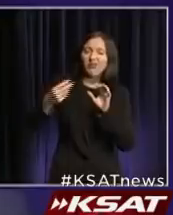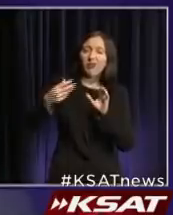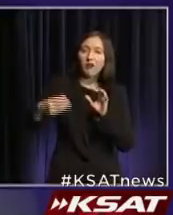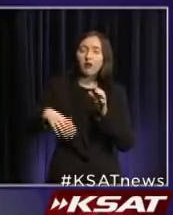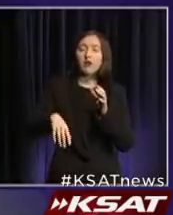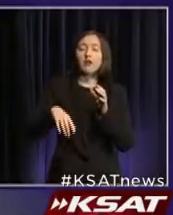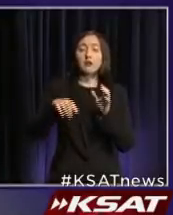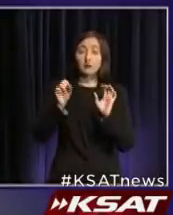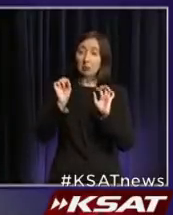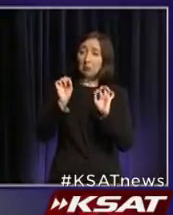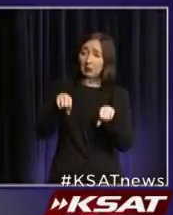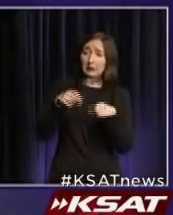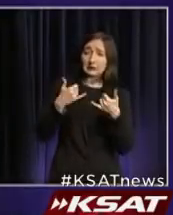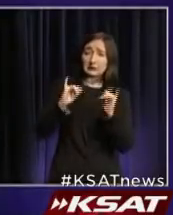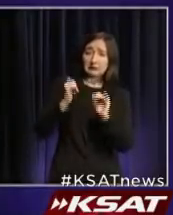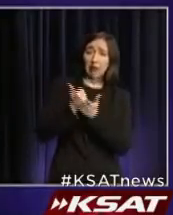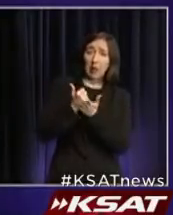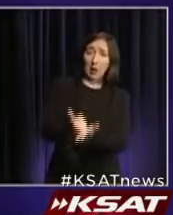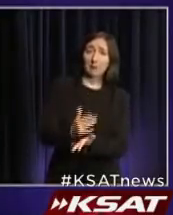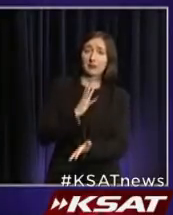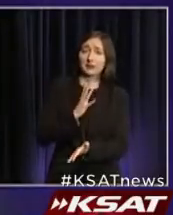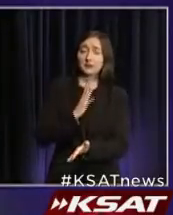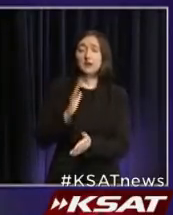SAWS program, but just go to